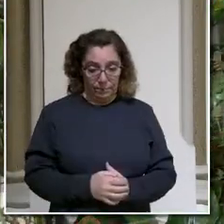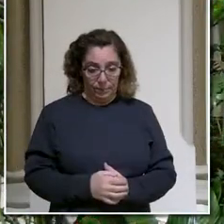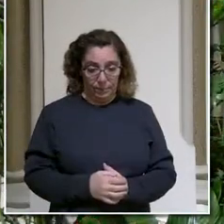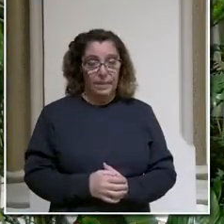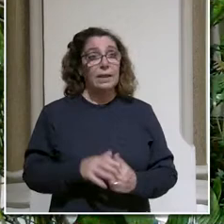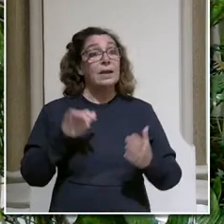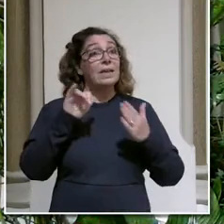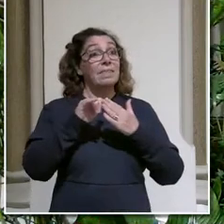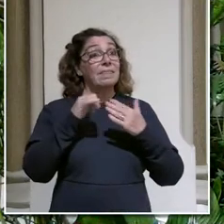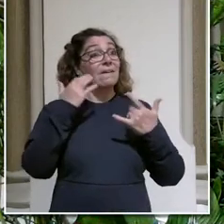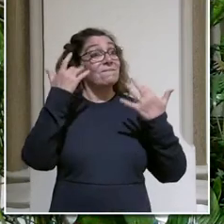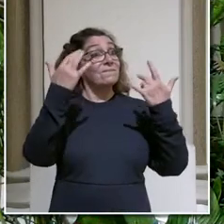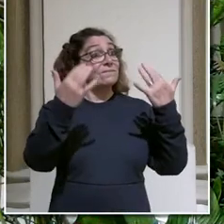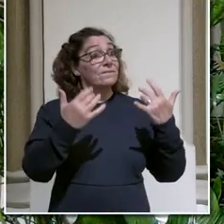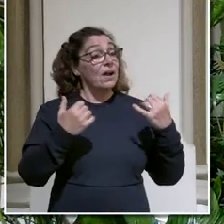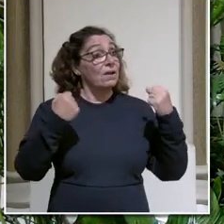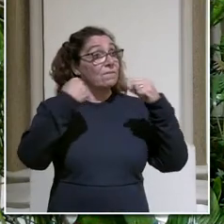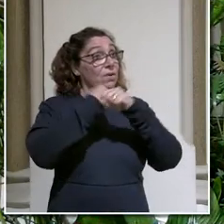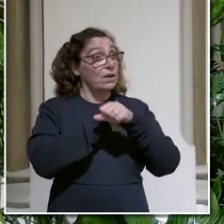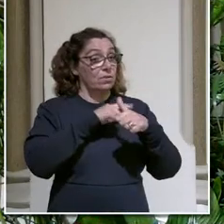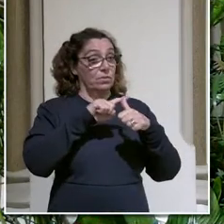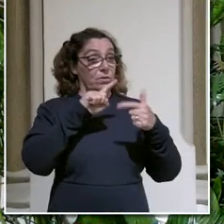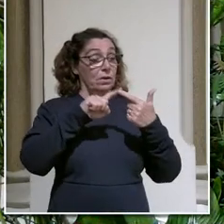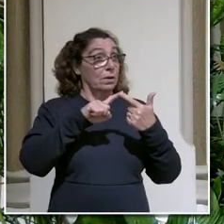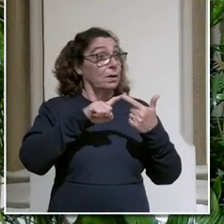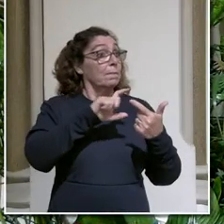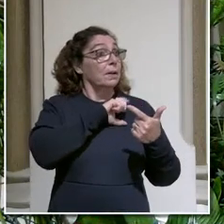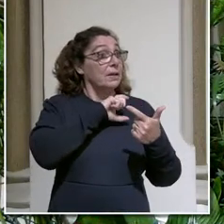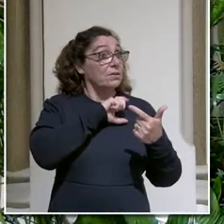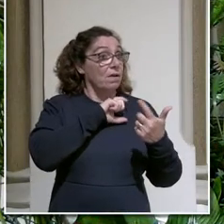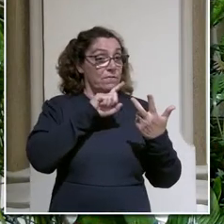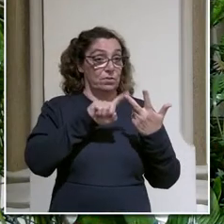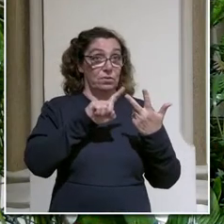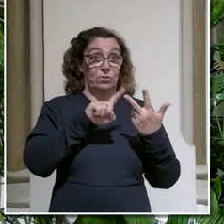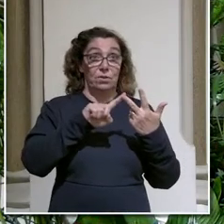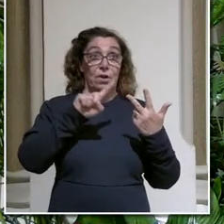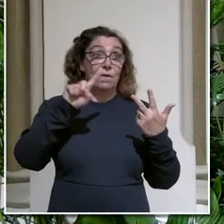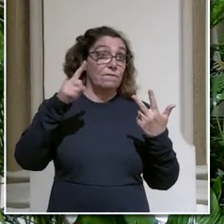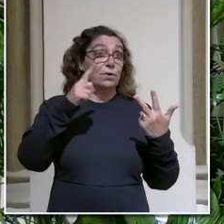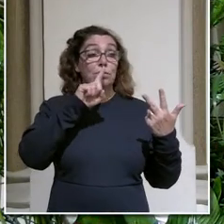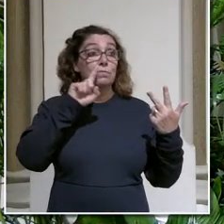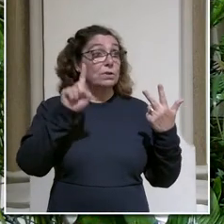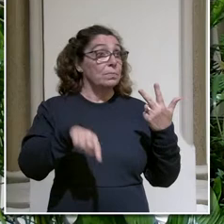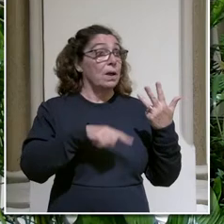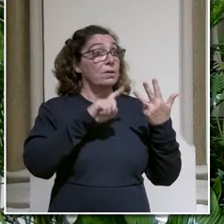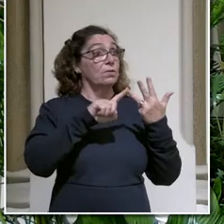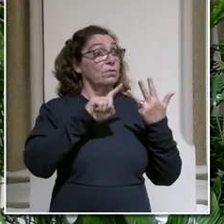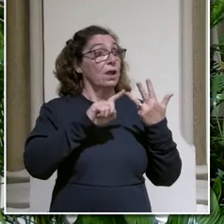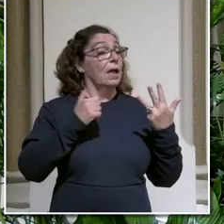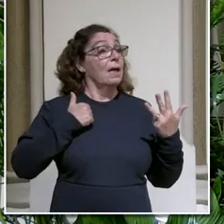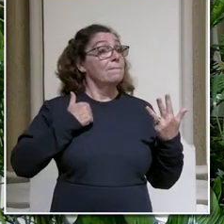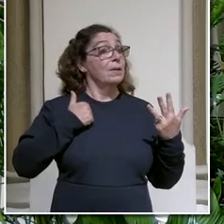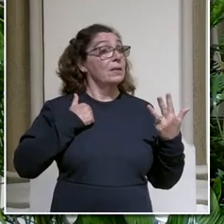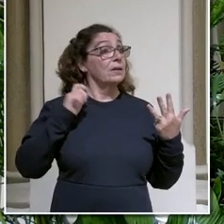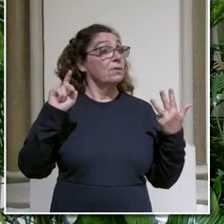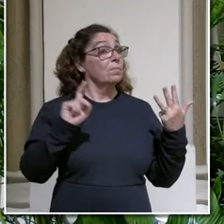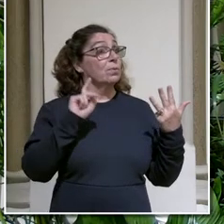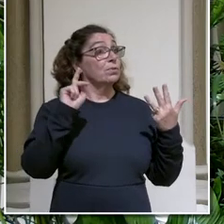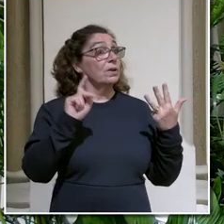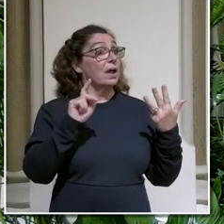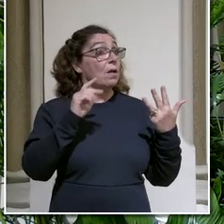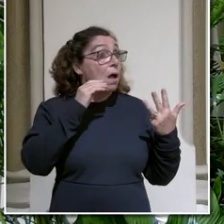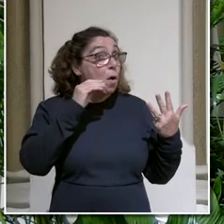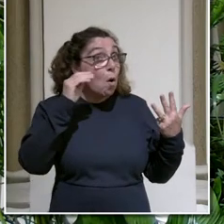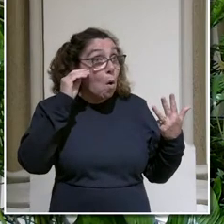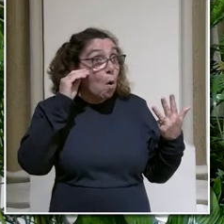That firefighters, police officers, first responders, and military personnel at